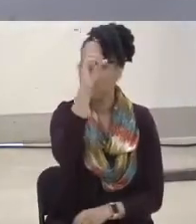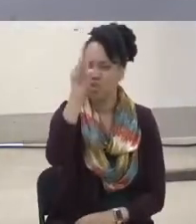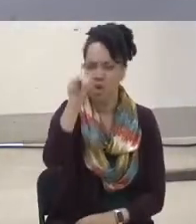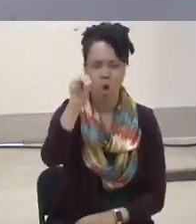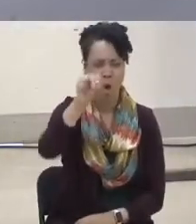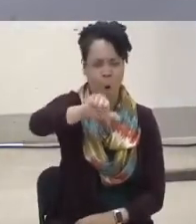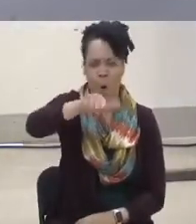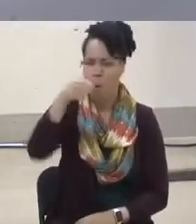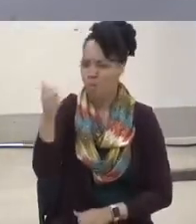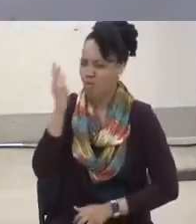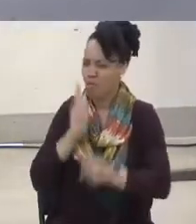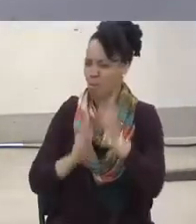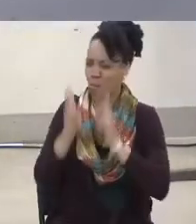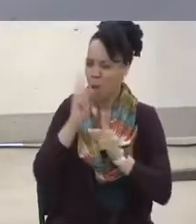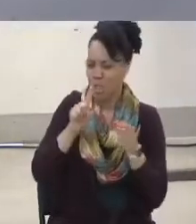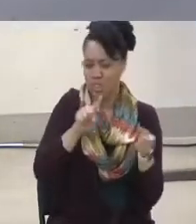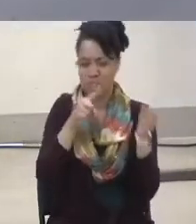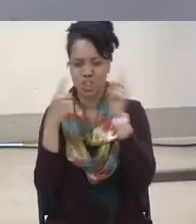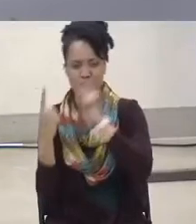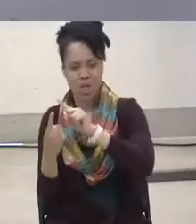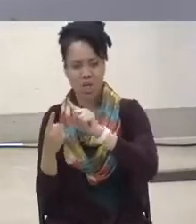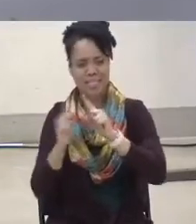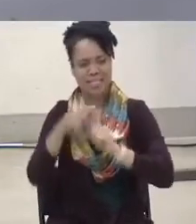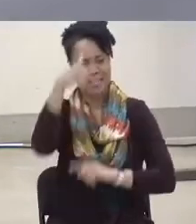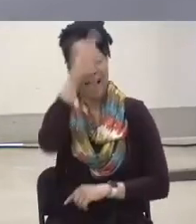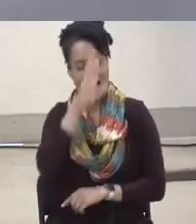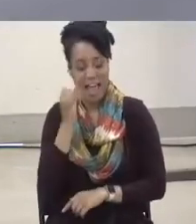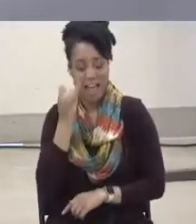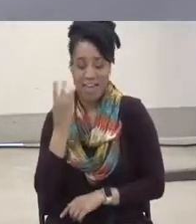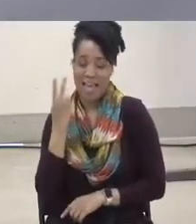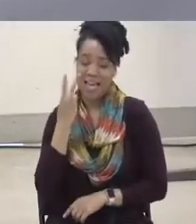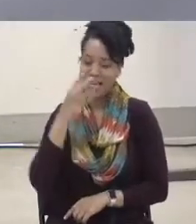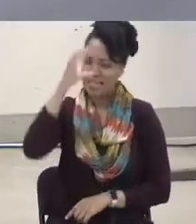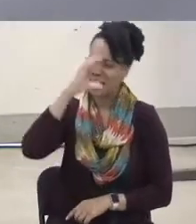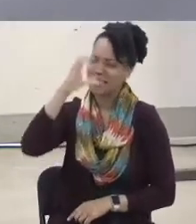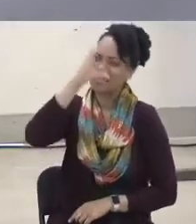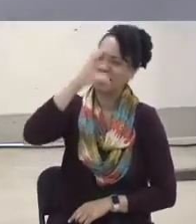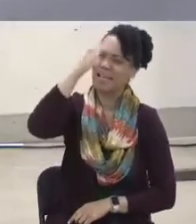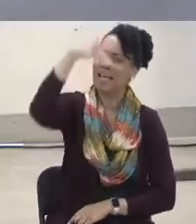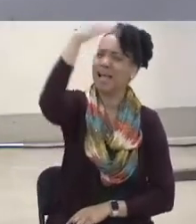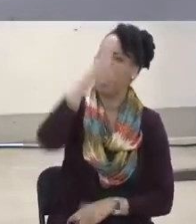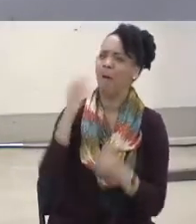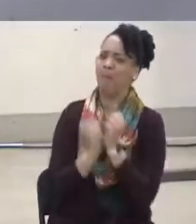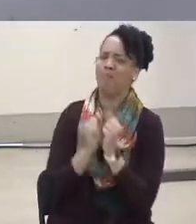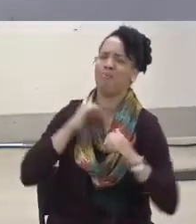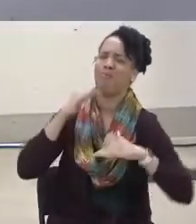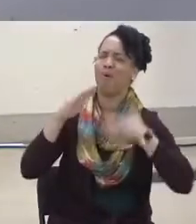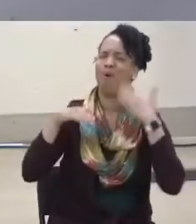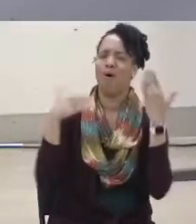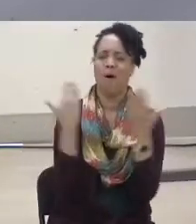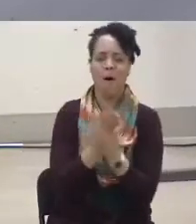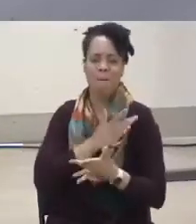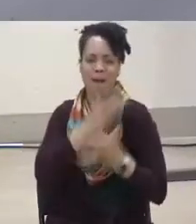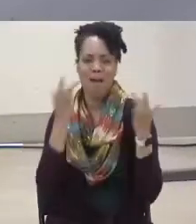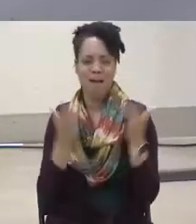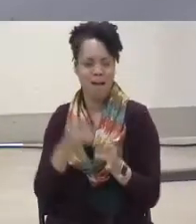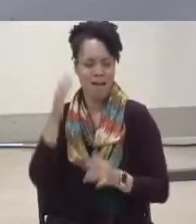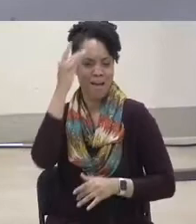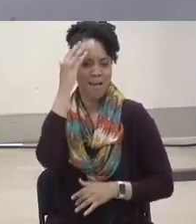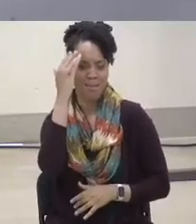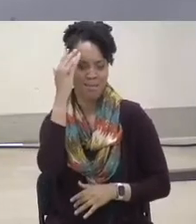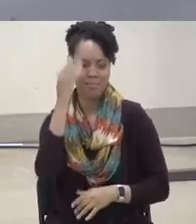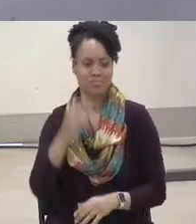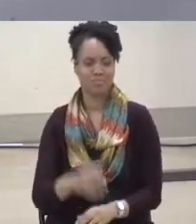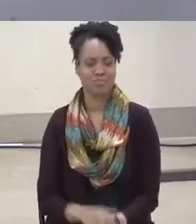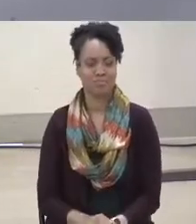else turns to God, Pero si nadie más se torna a Dios, if I seek God with my whole heart and mind, si yo busco a Dios de todo